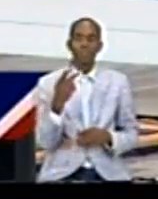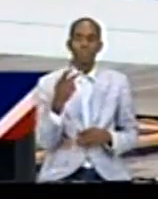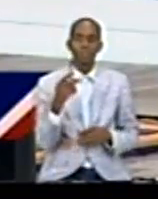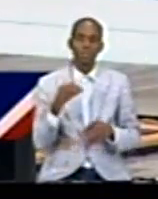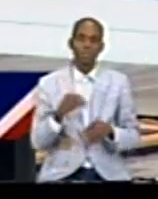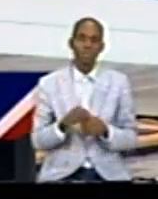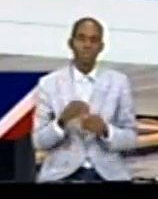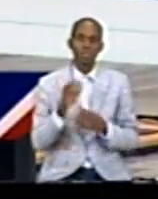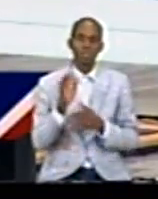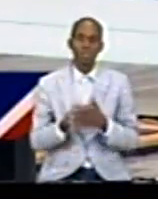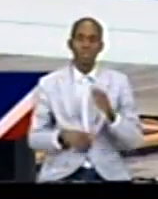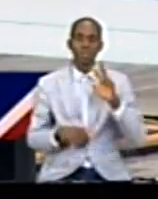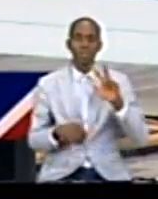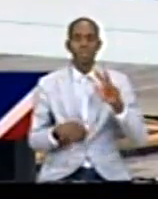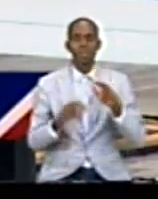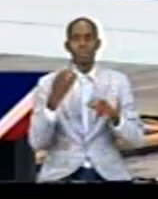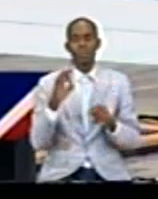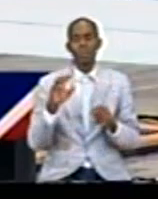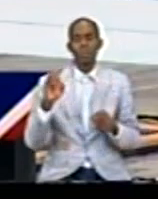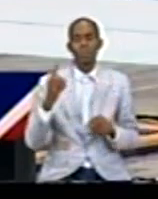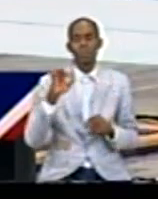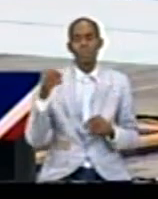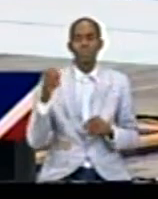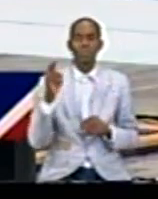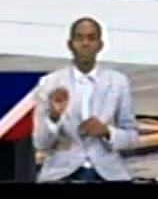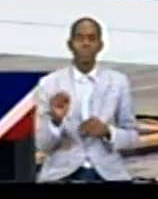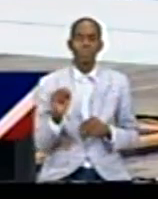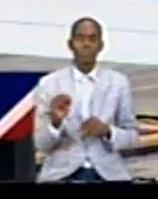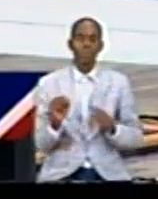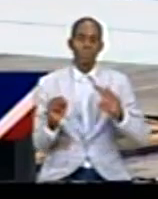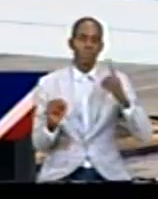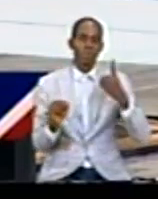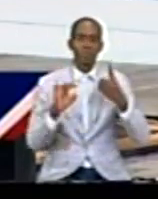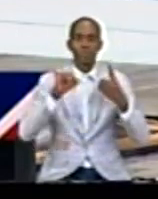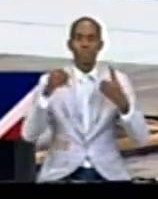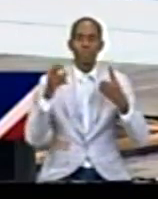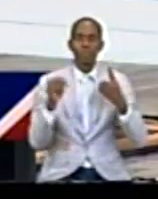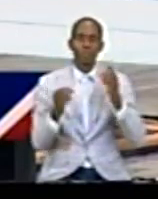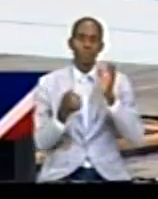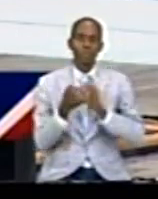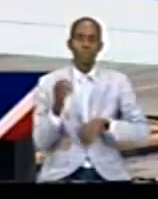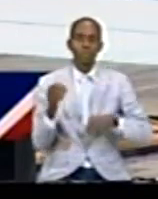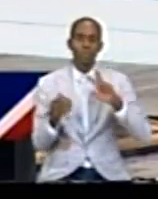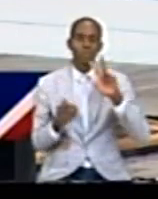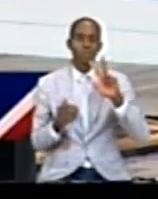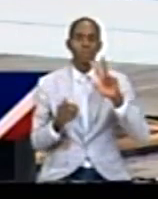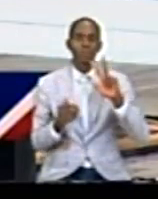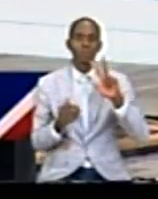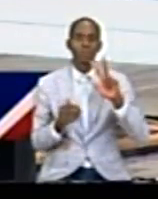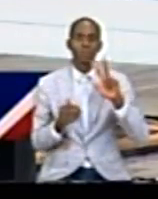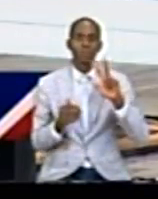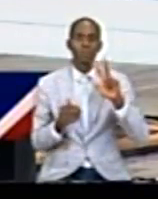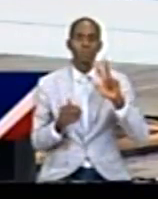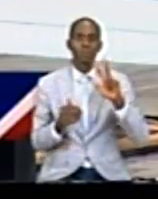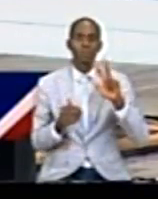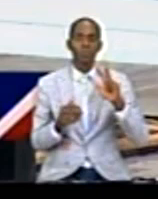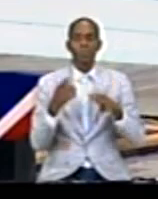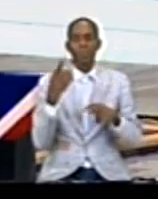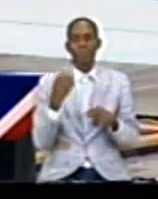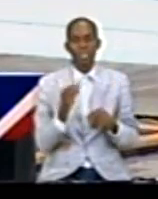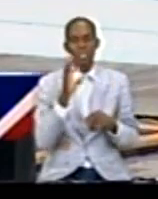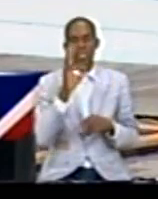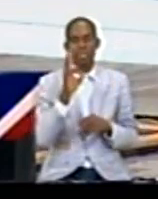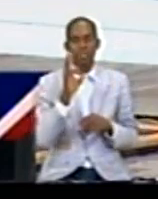chapter 3 of 1 John. 1 John chapter 3, the second part of